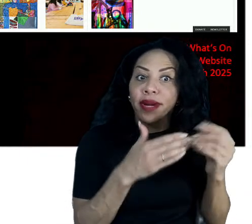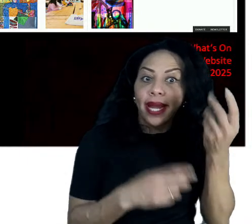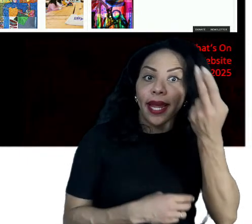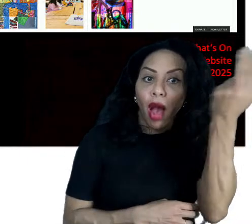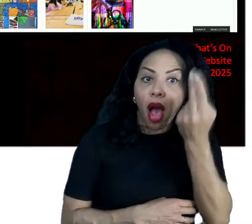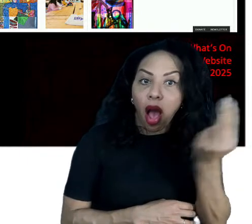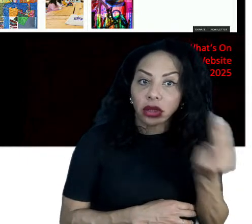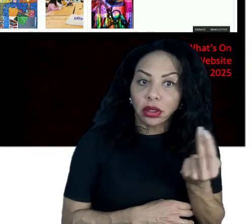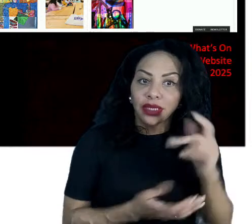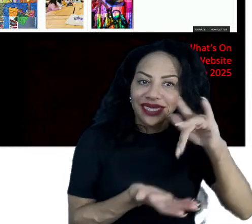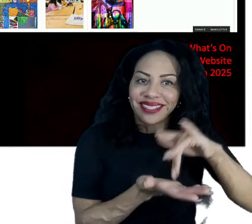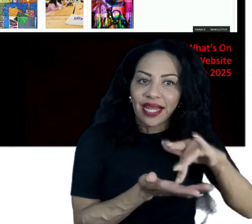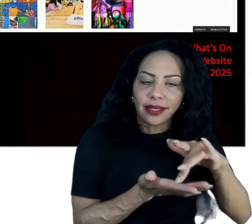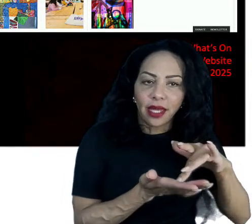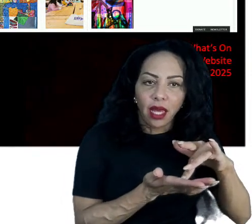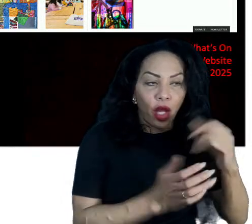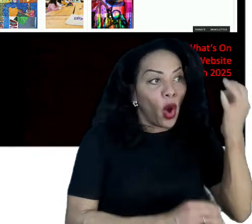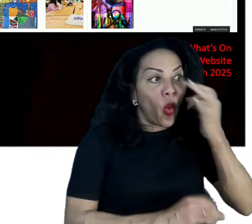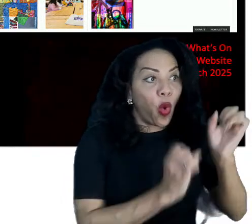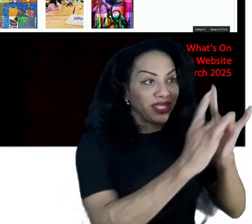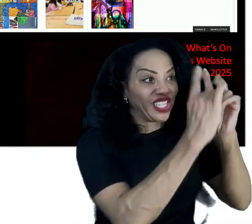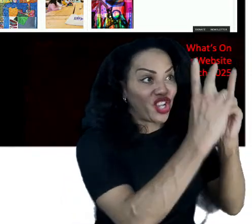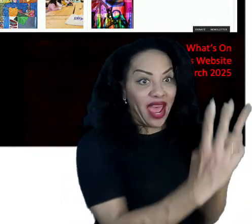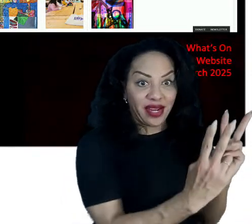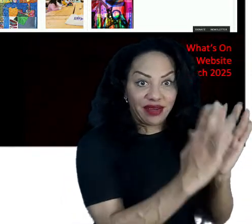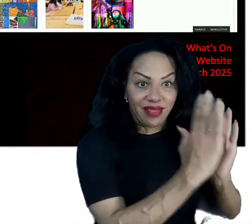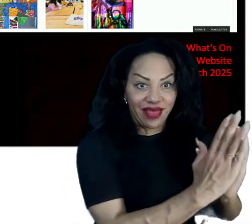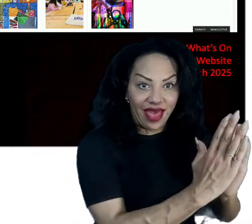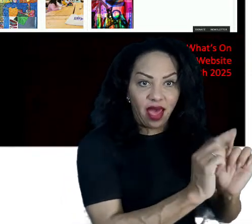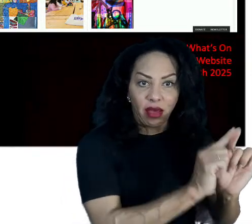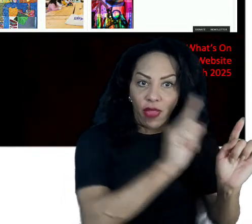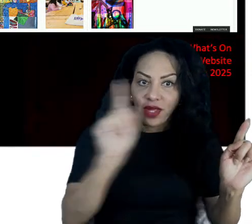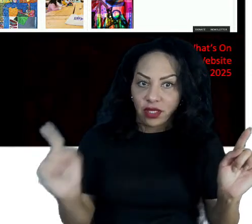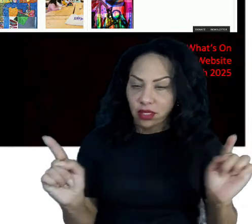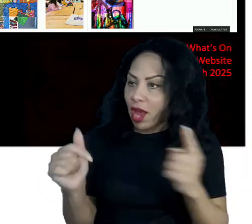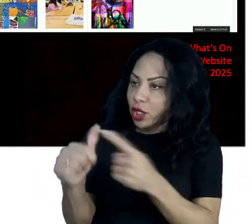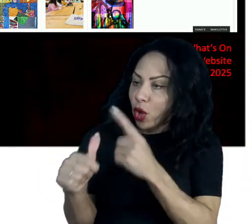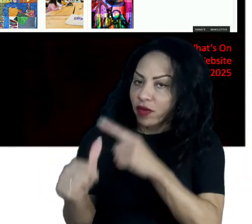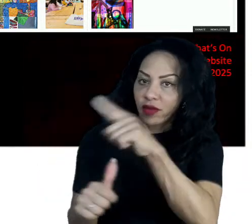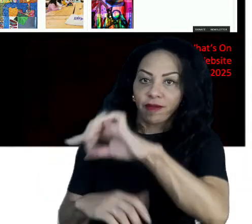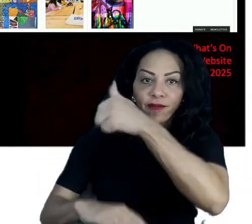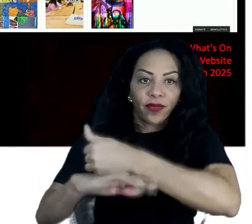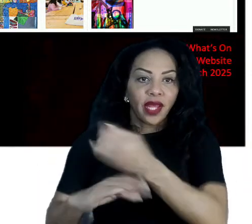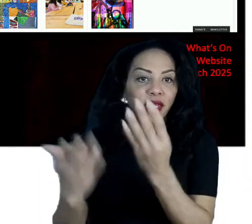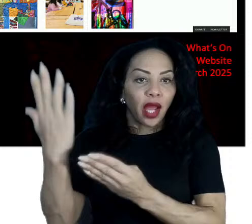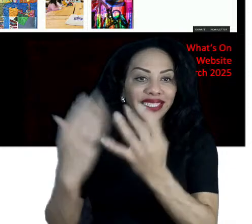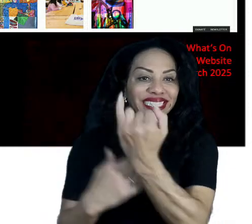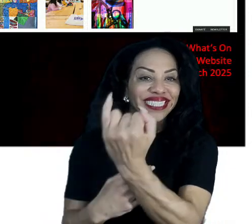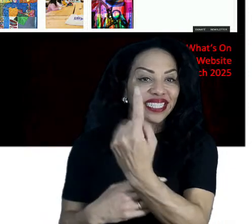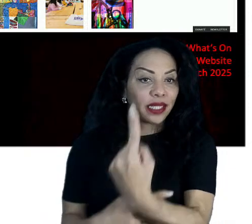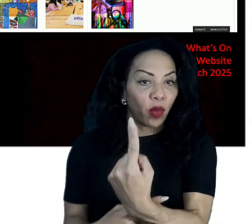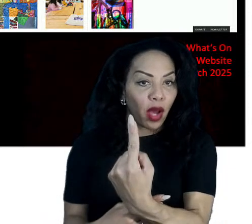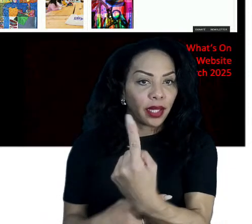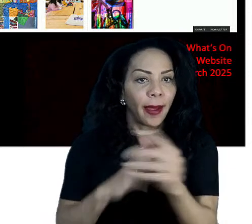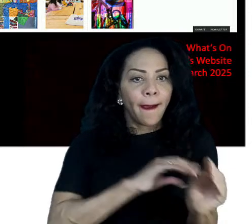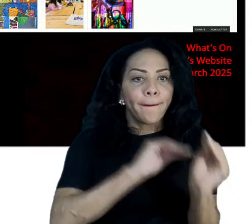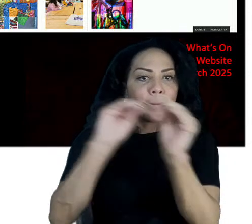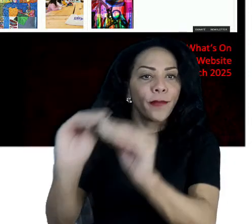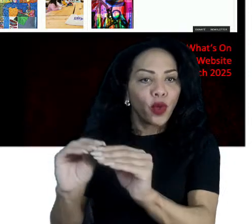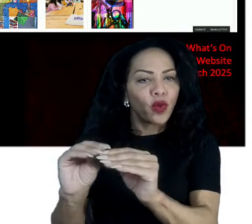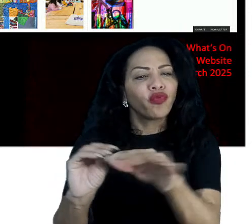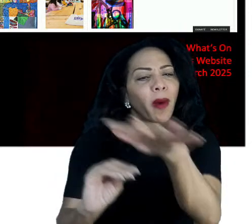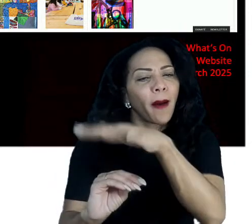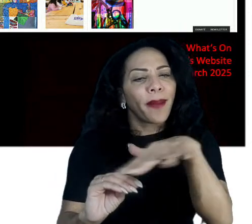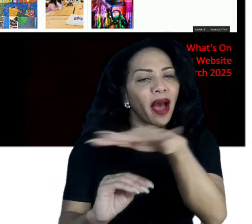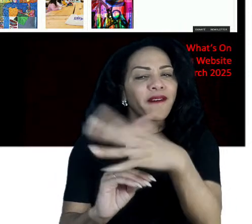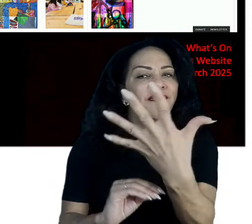Watershed. It was founded in 1961, but it moved to its current location 50 years ago, and it's at